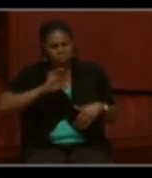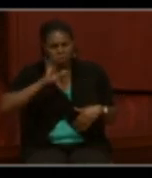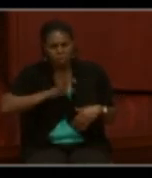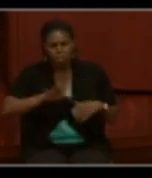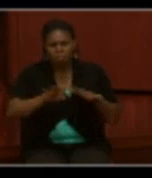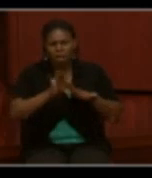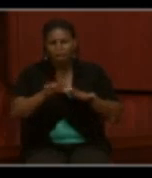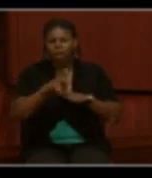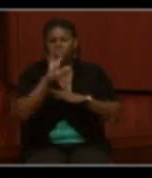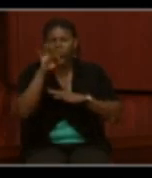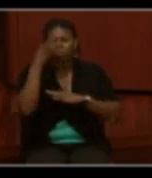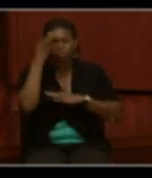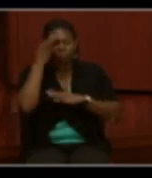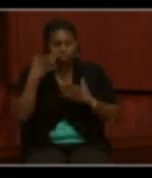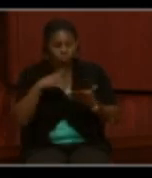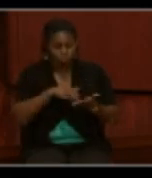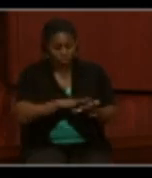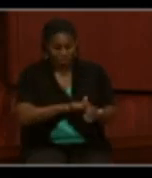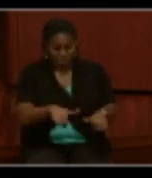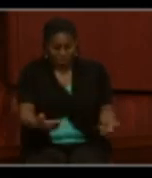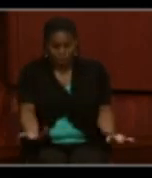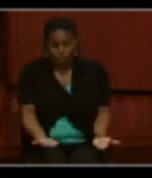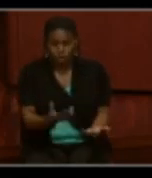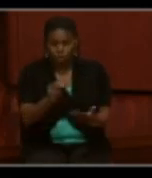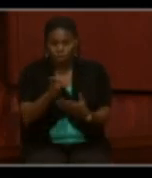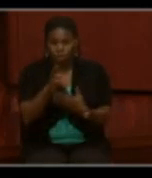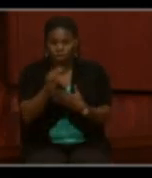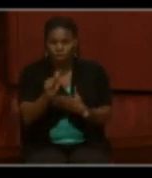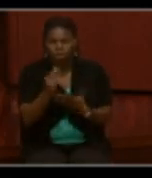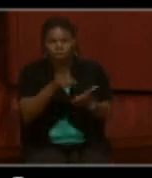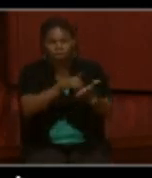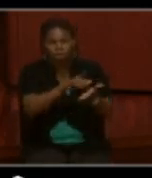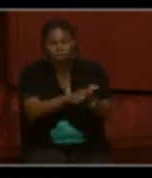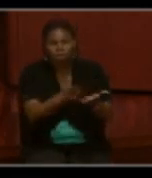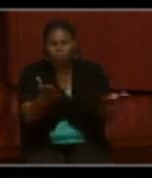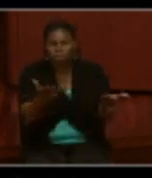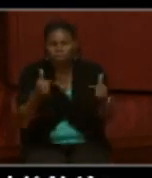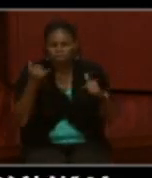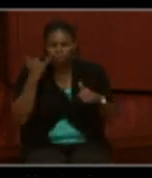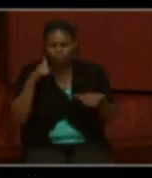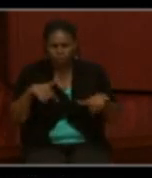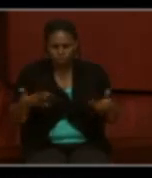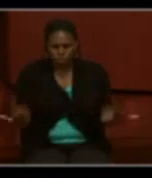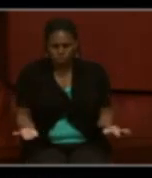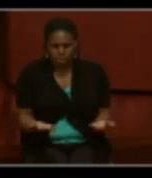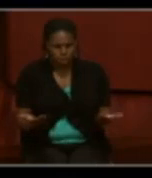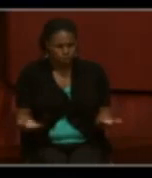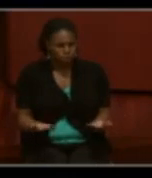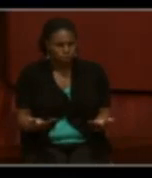we might have here at the National Archives that documented his existence.